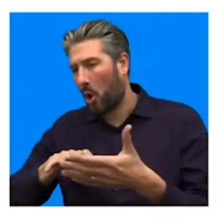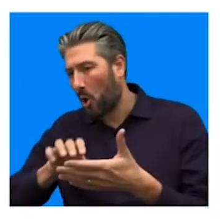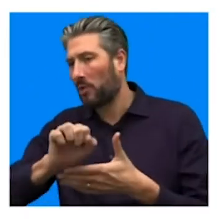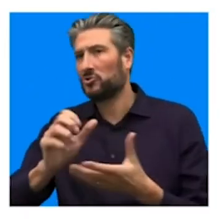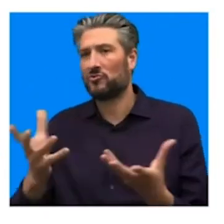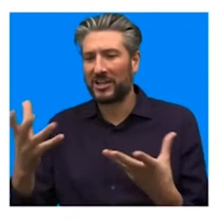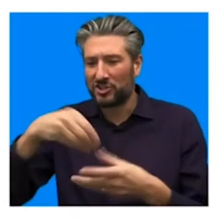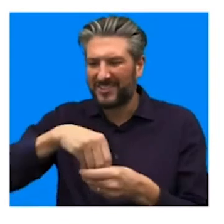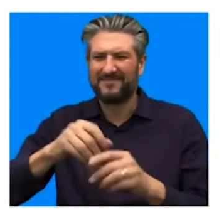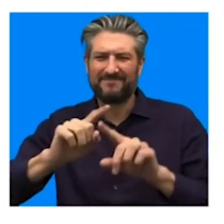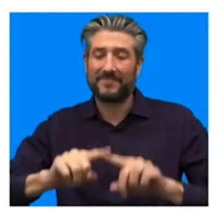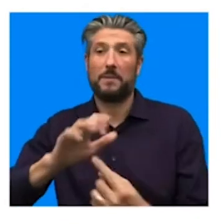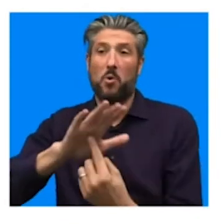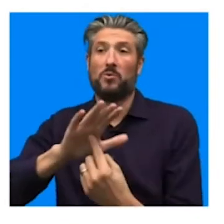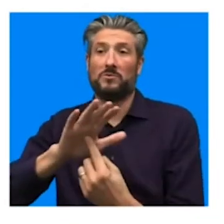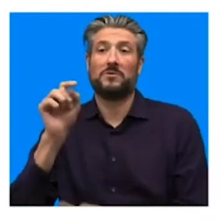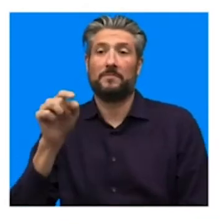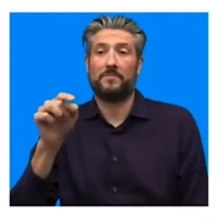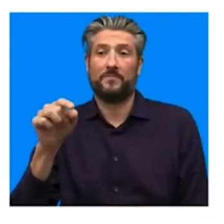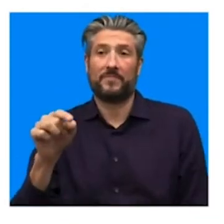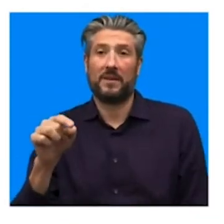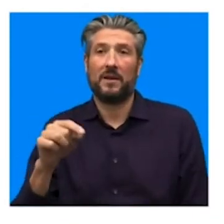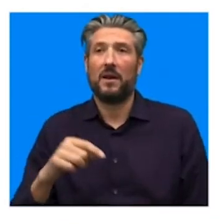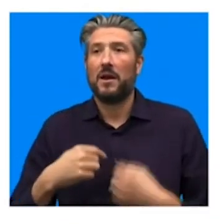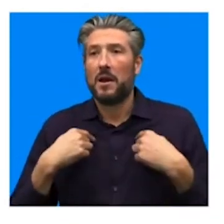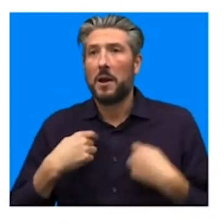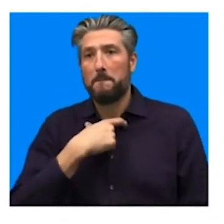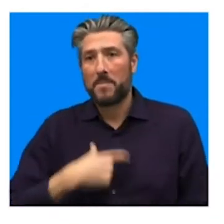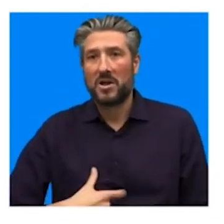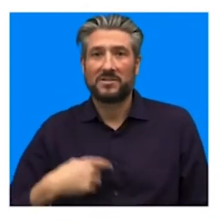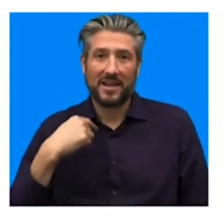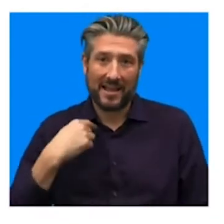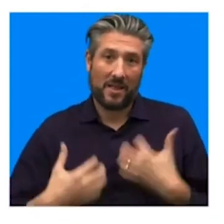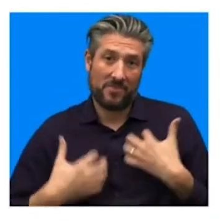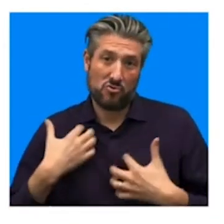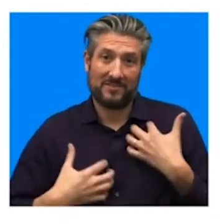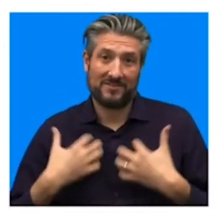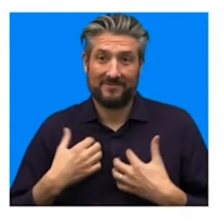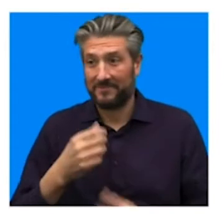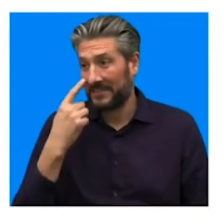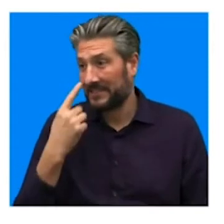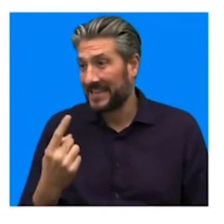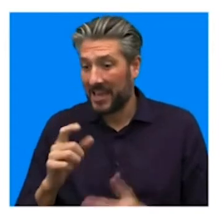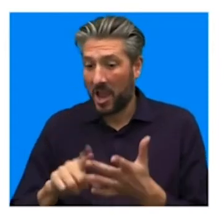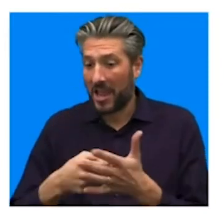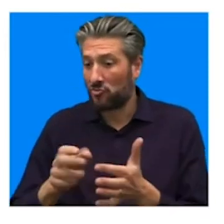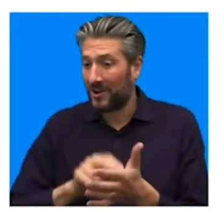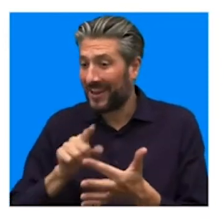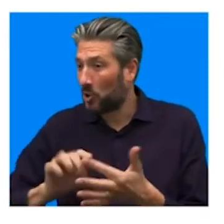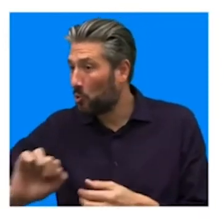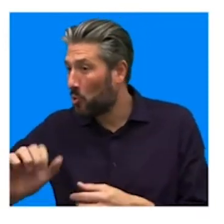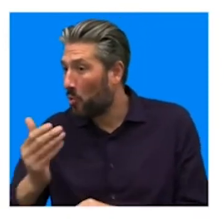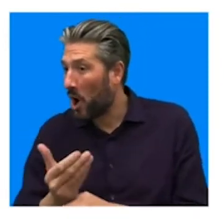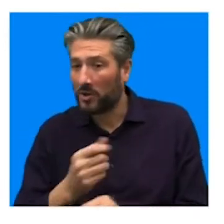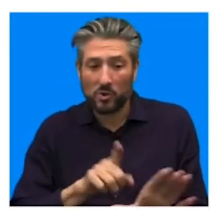important. So I'm personally thrilled to see Irene's work and Yuval's work, and I'm